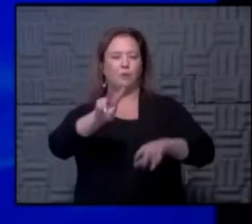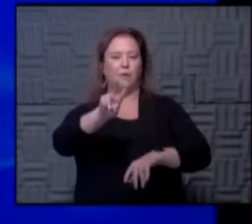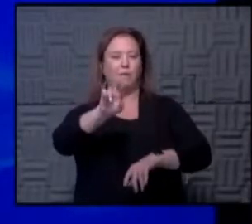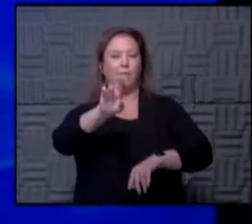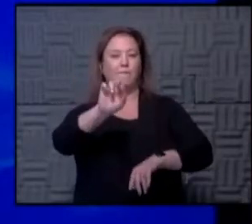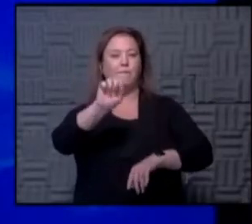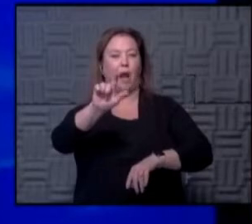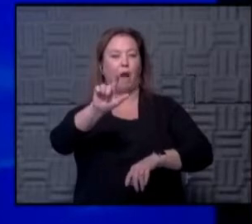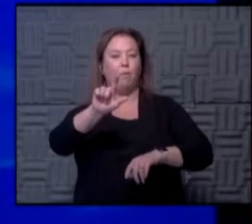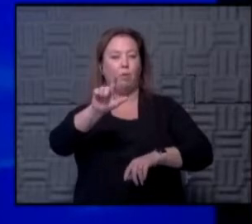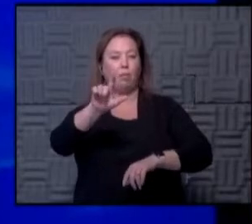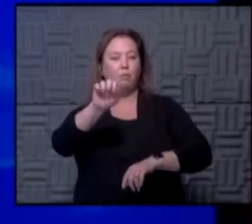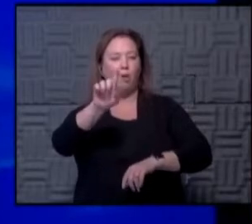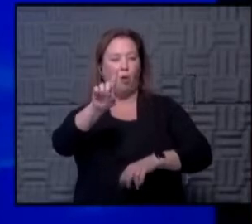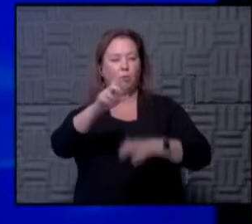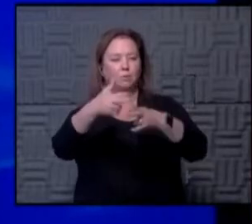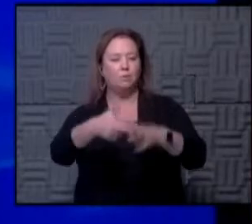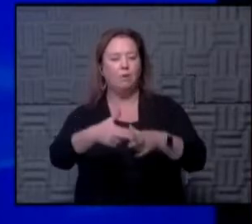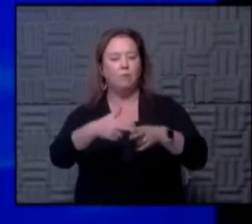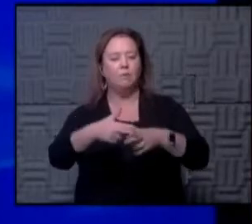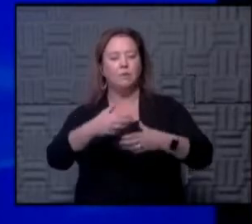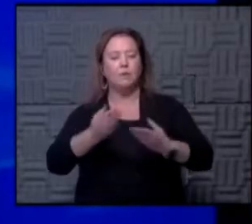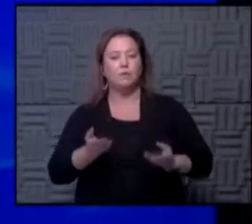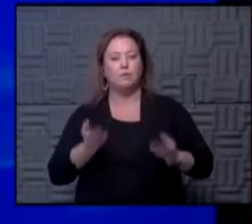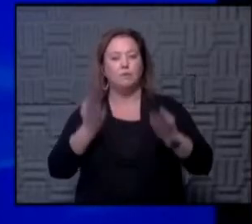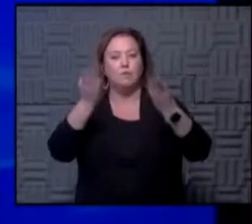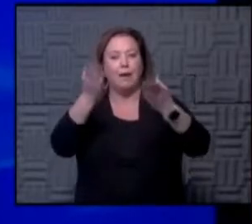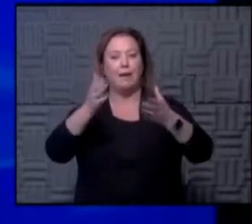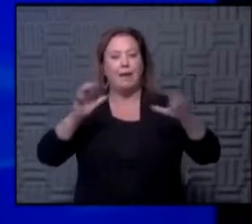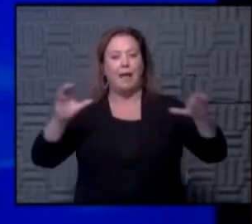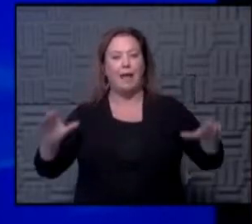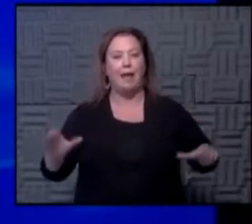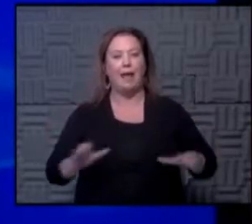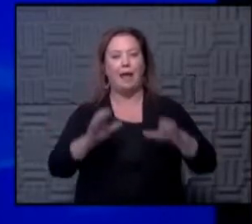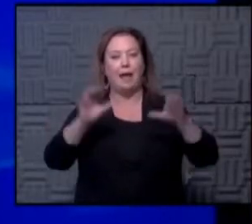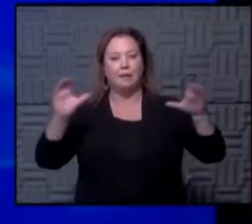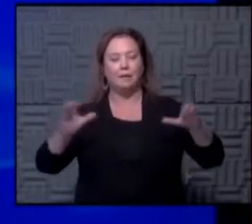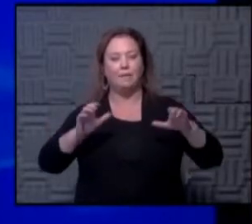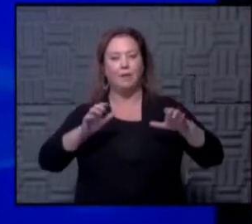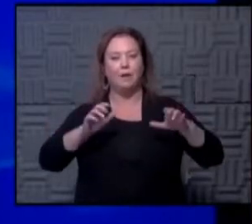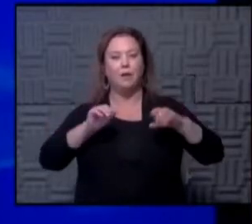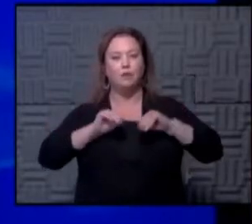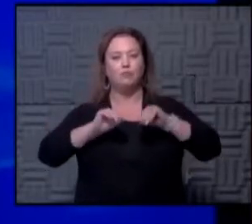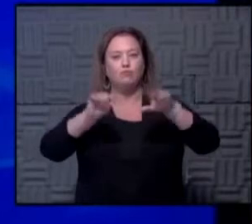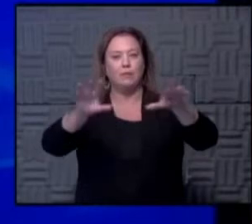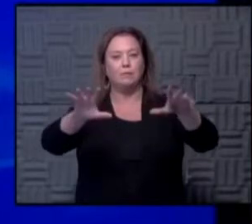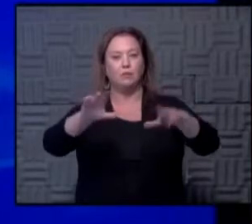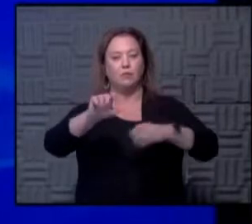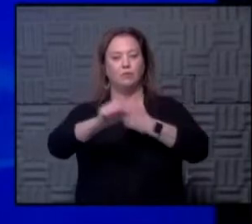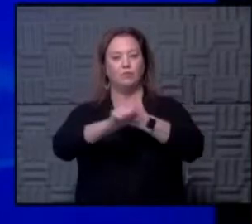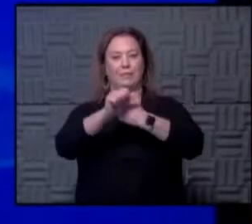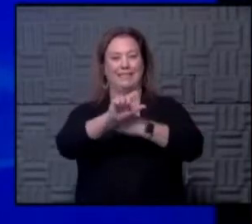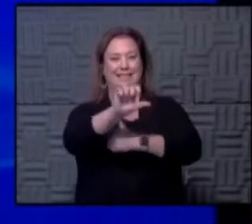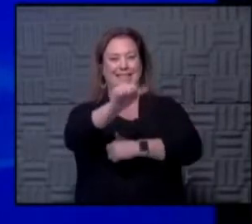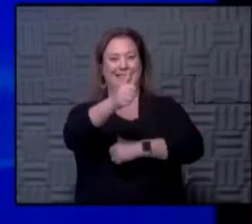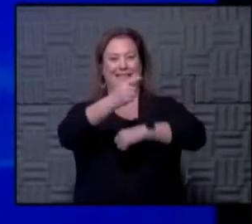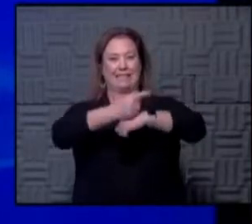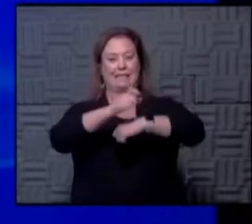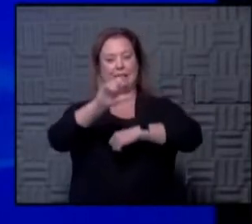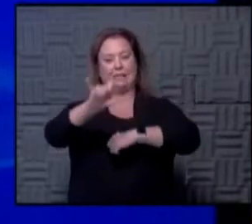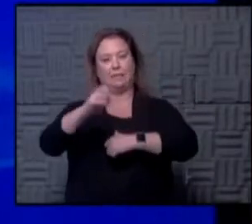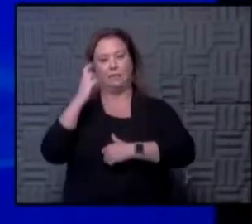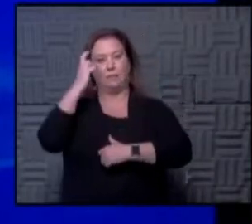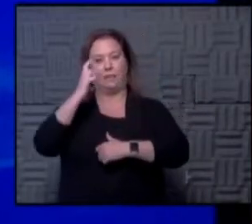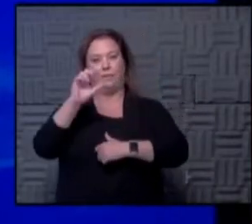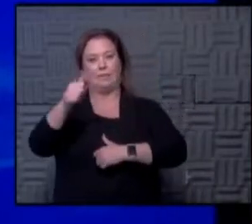loads are high enough to actually create active infection risk, transmission risk, is about 10 days. Yeah. And that is the reason for the 10-day